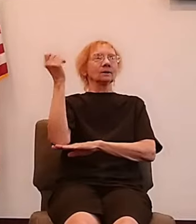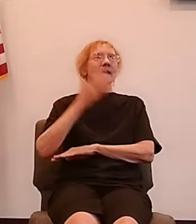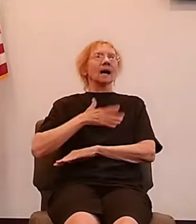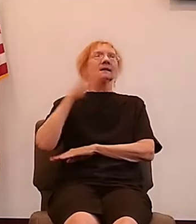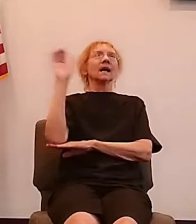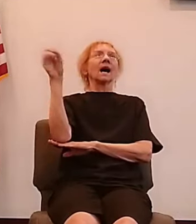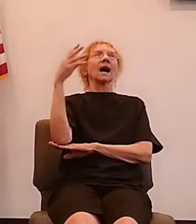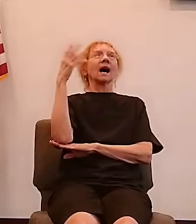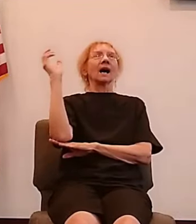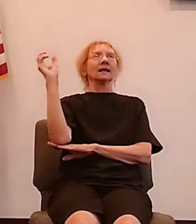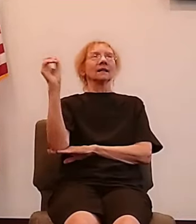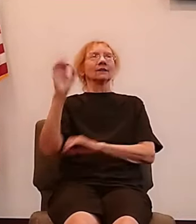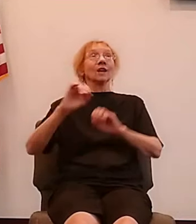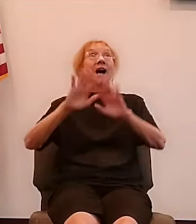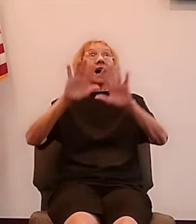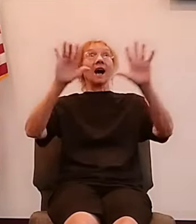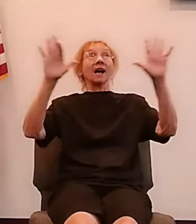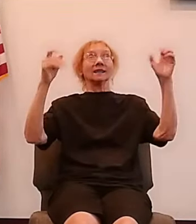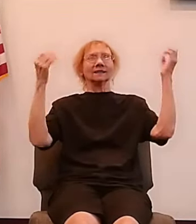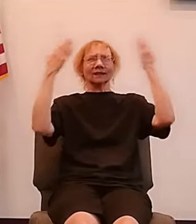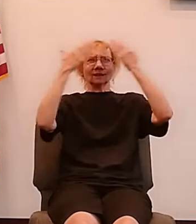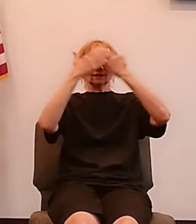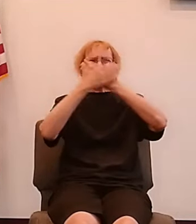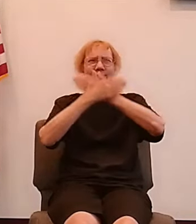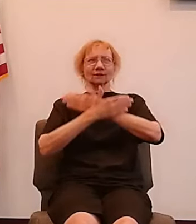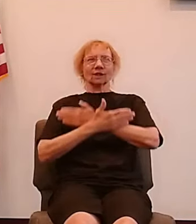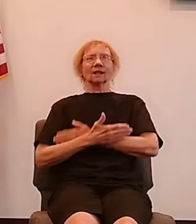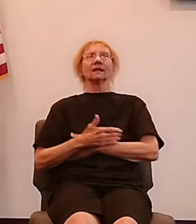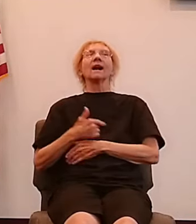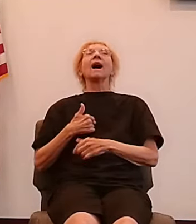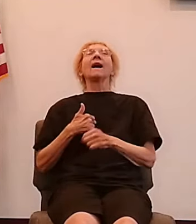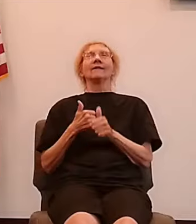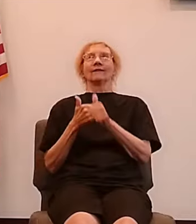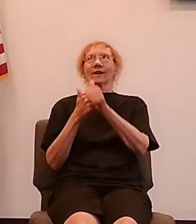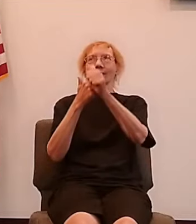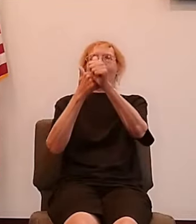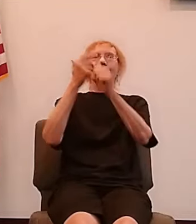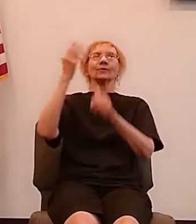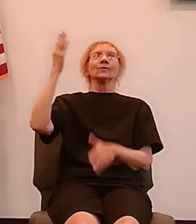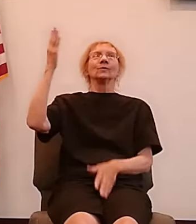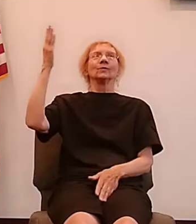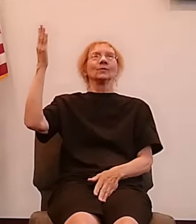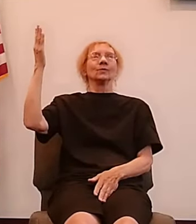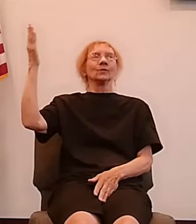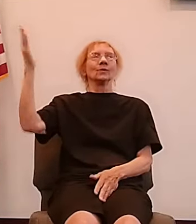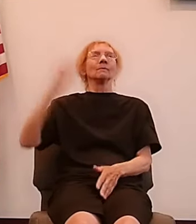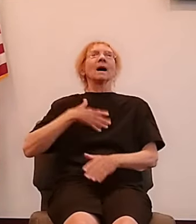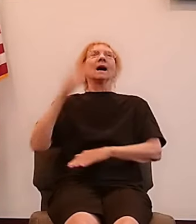My lighthouse, shining in the darkness, I will follow you.